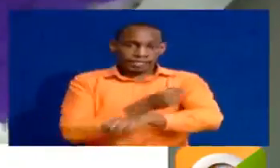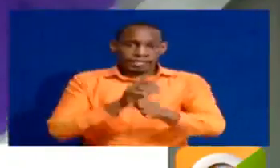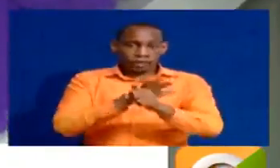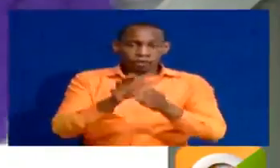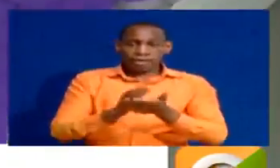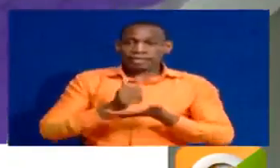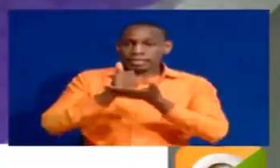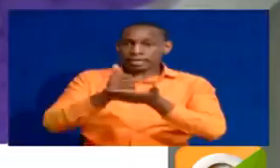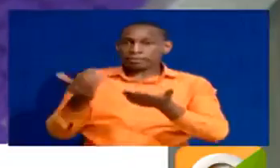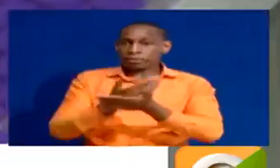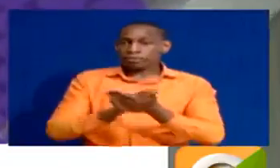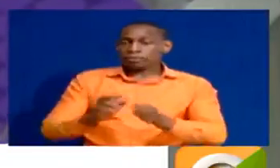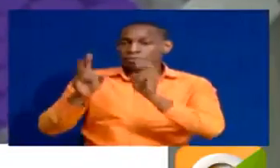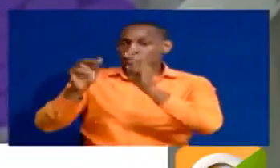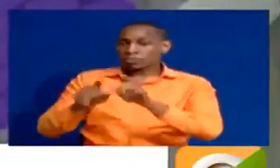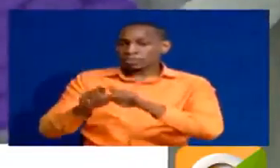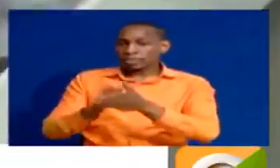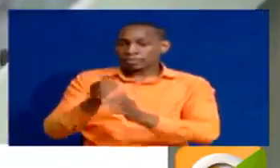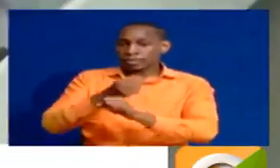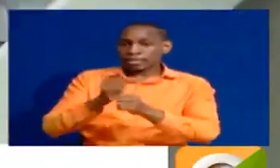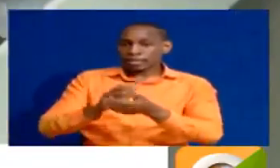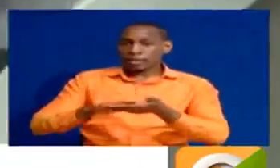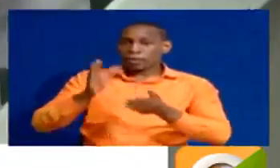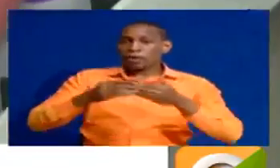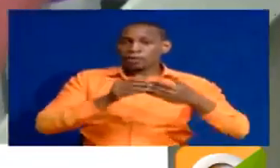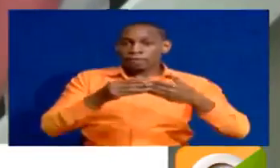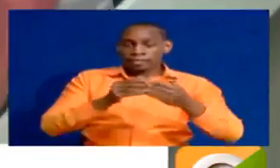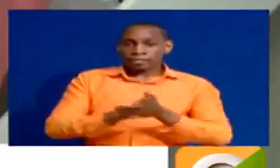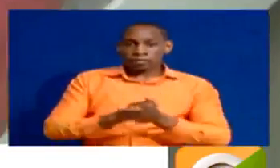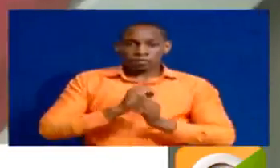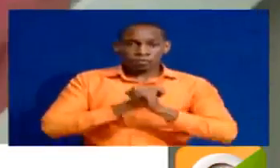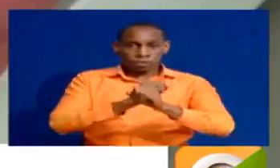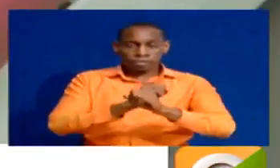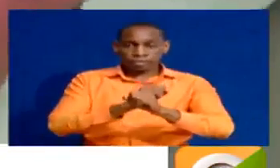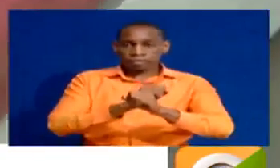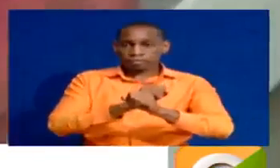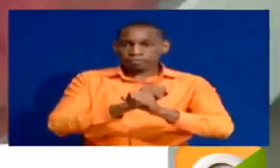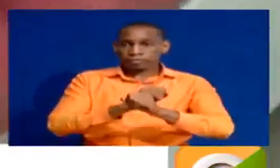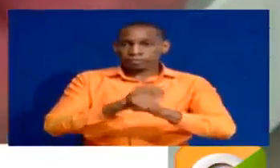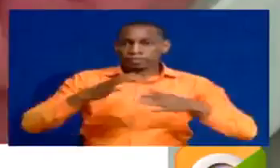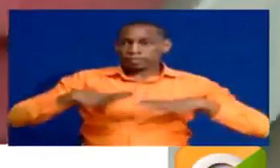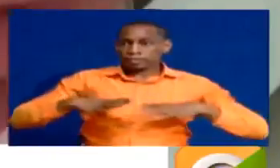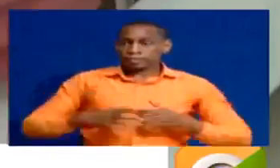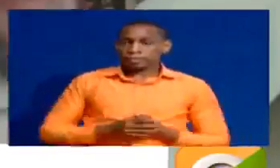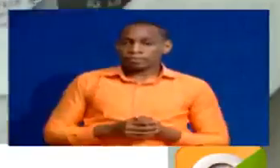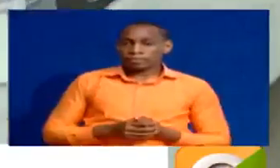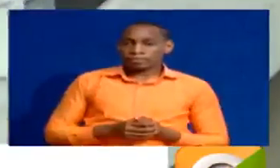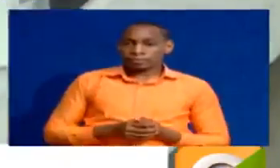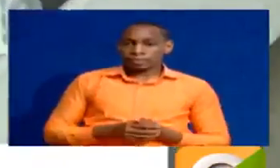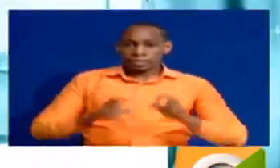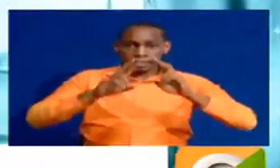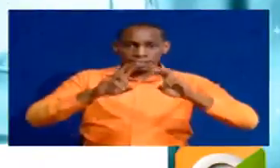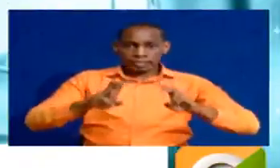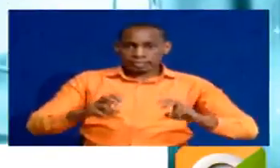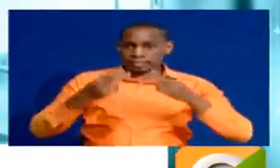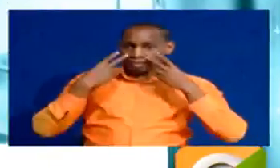vaccines will help alleviate these issues and create more flexibility in the immunization regimens available to people. The COMCOV study,